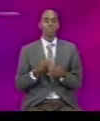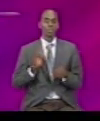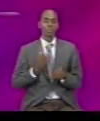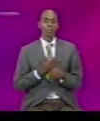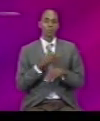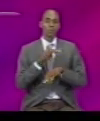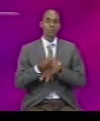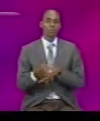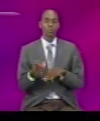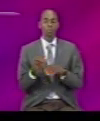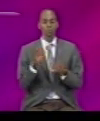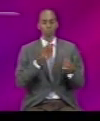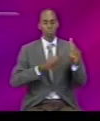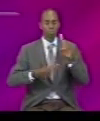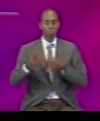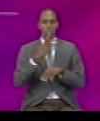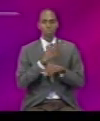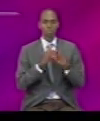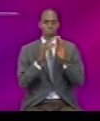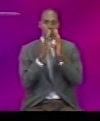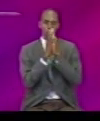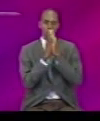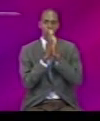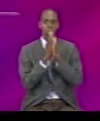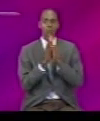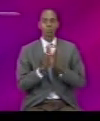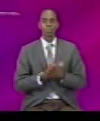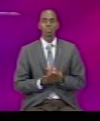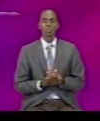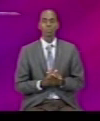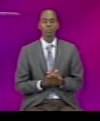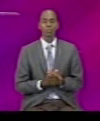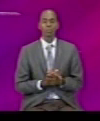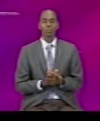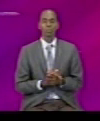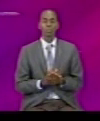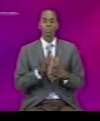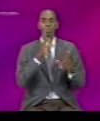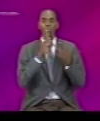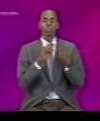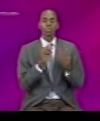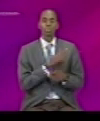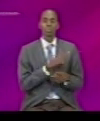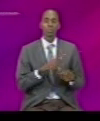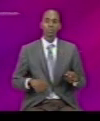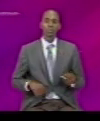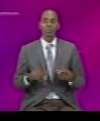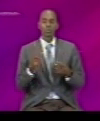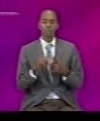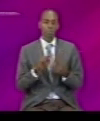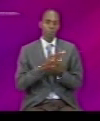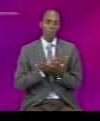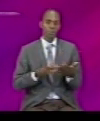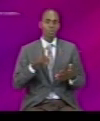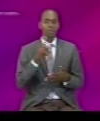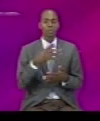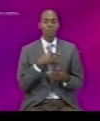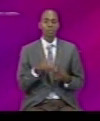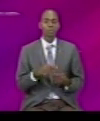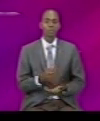your mouth and talk to the Lord in prayer. Tell the Lord to purge you and help